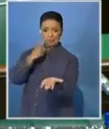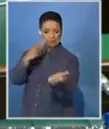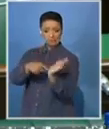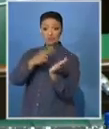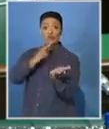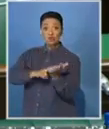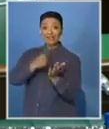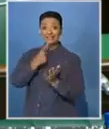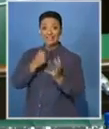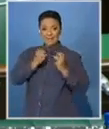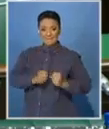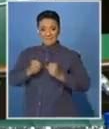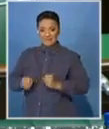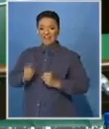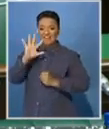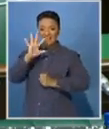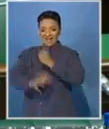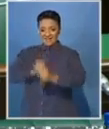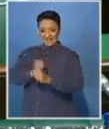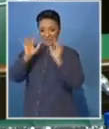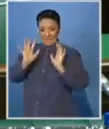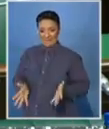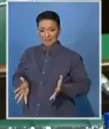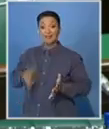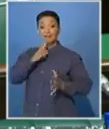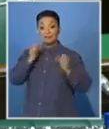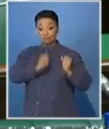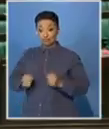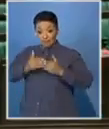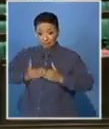here, says a fixed term contract. And that would have been the end of the